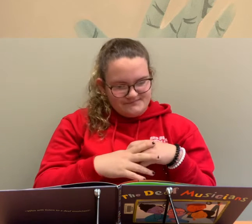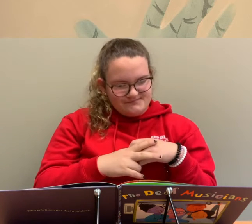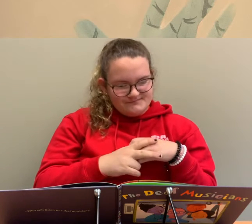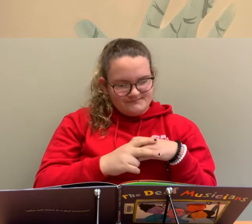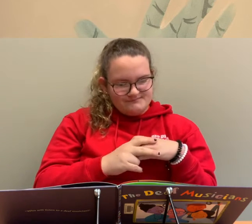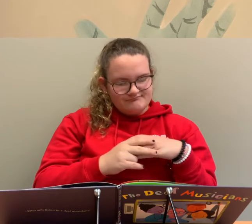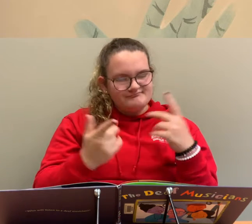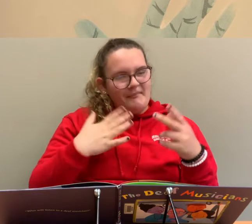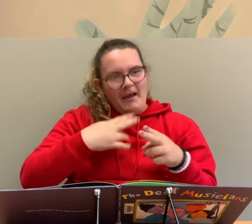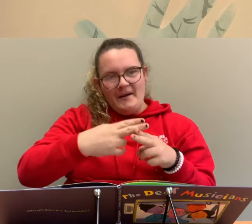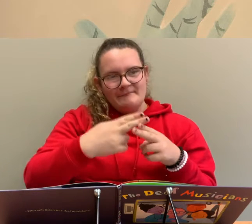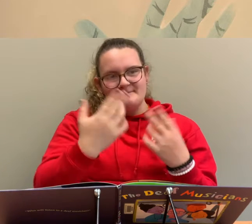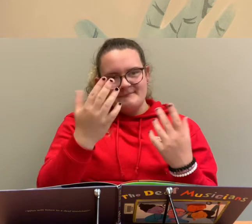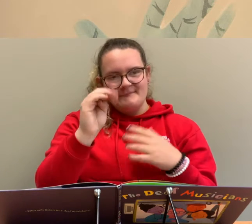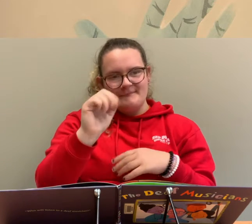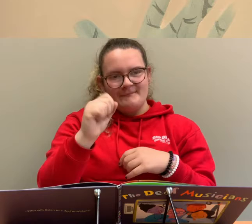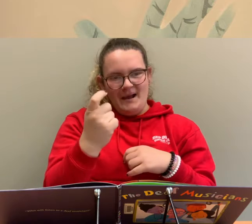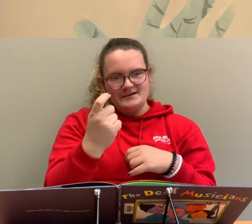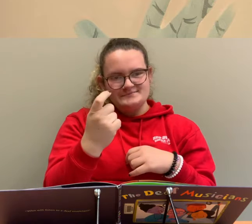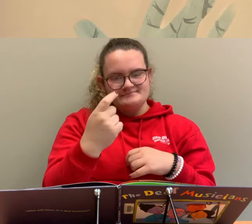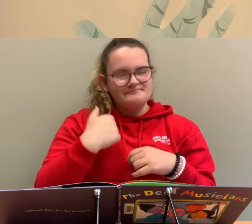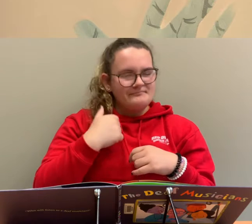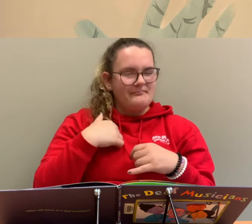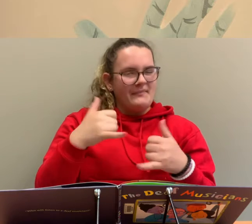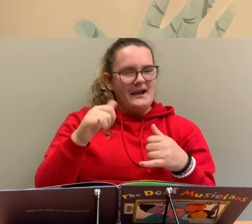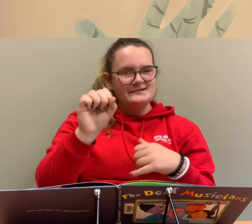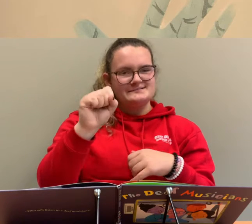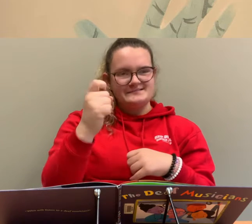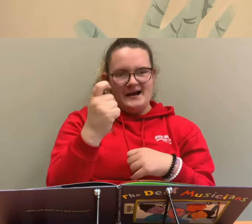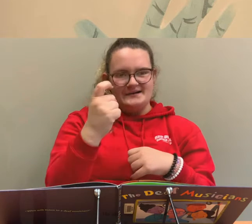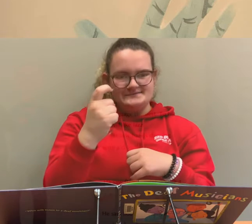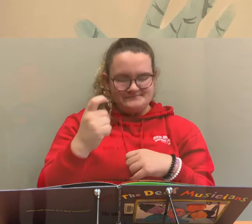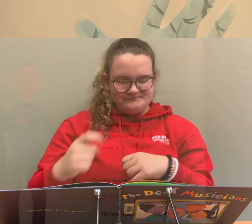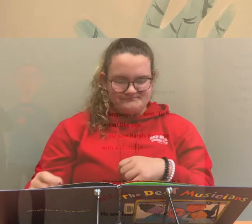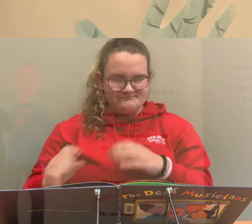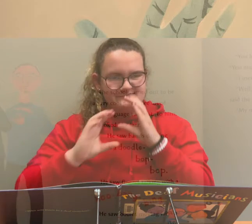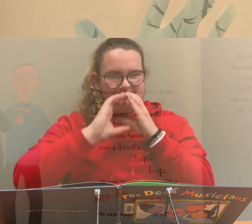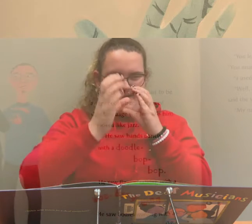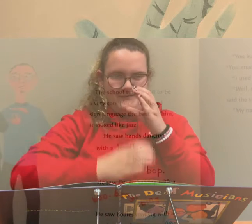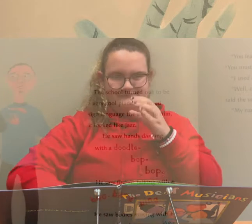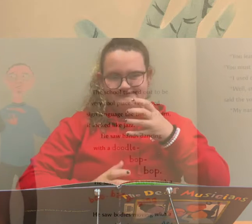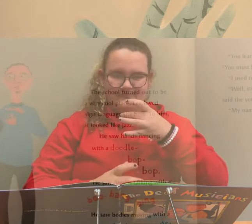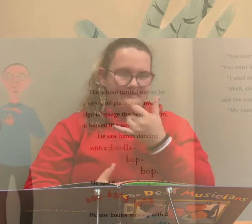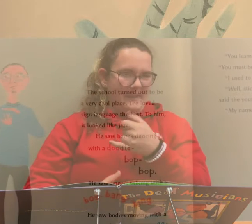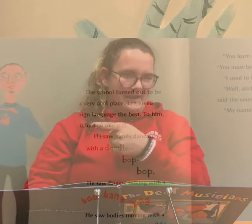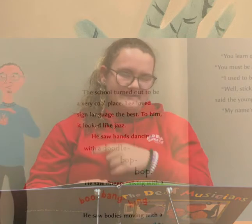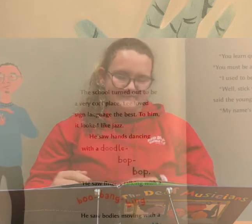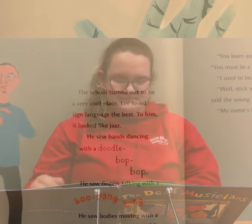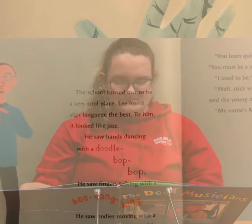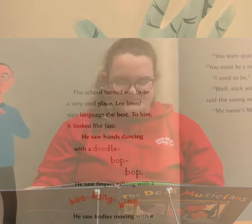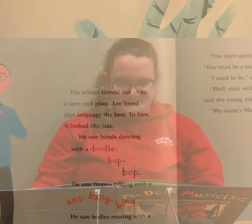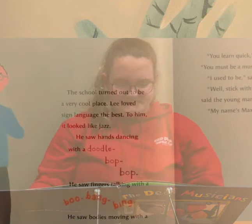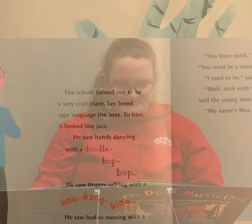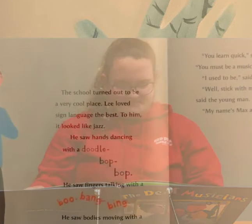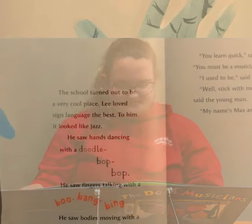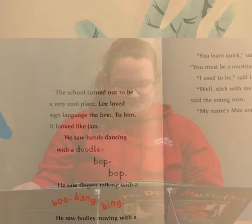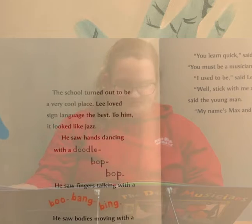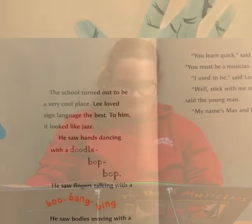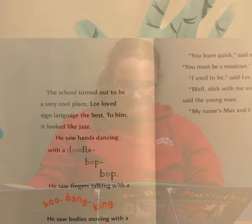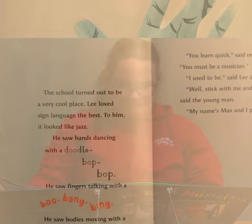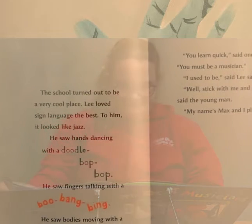And they said, "Don't worry, stay here with me. My name is Max, and I play the sax."